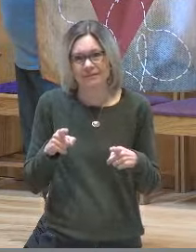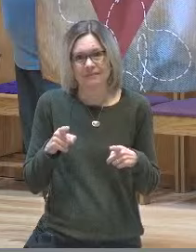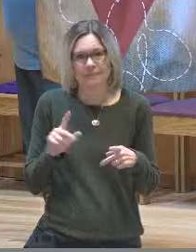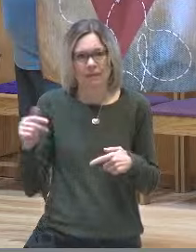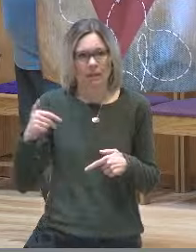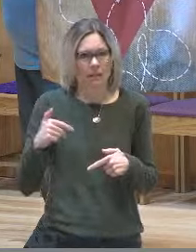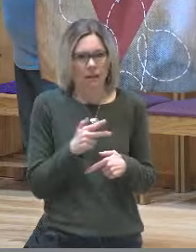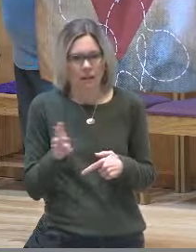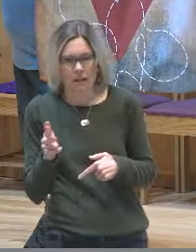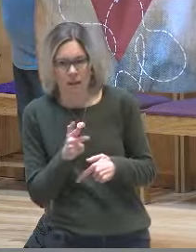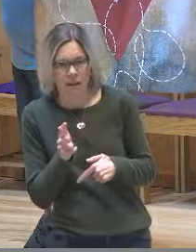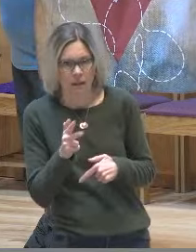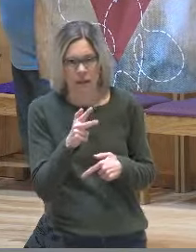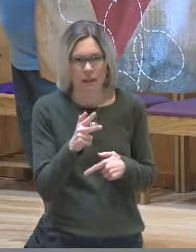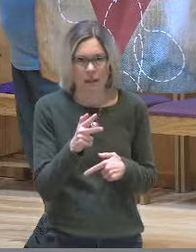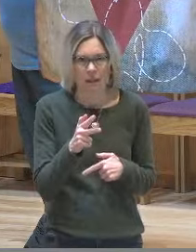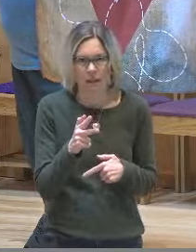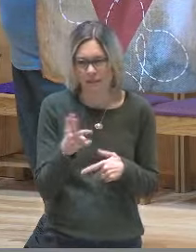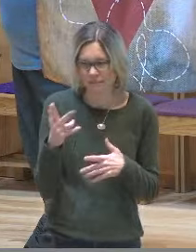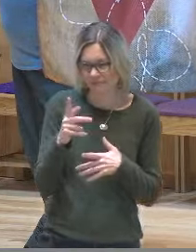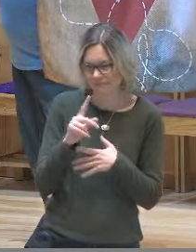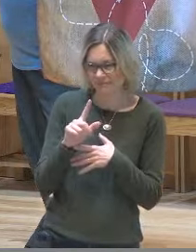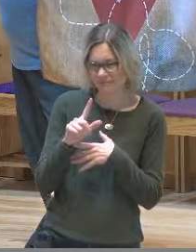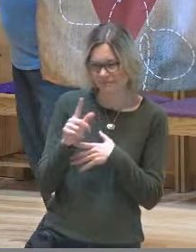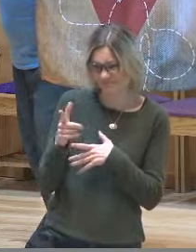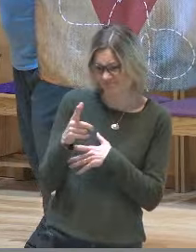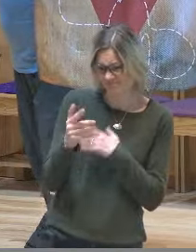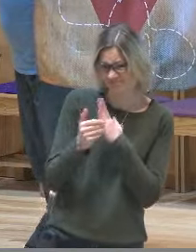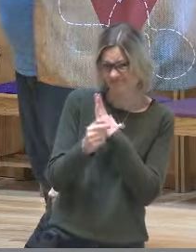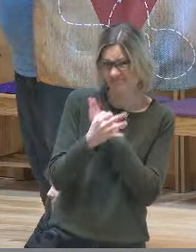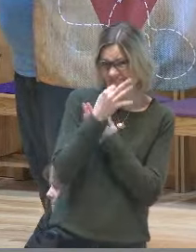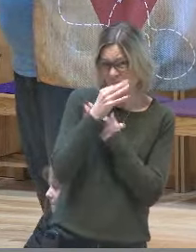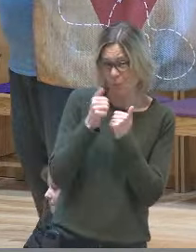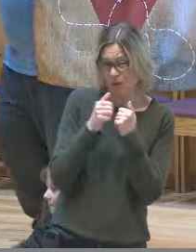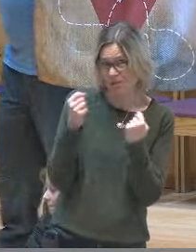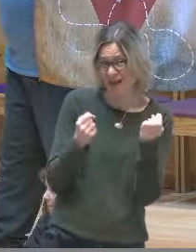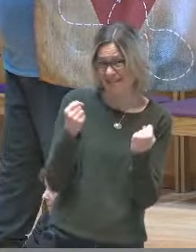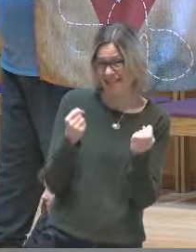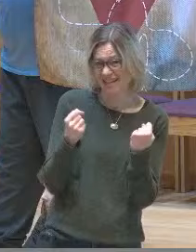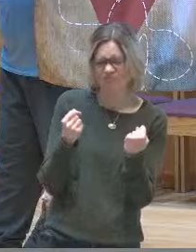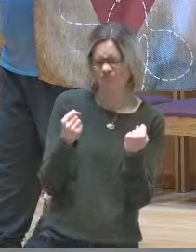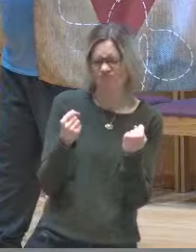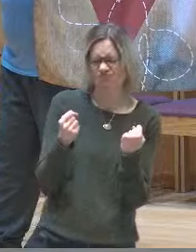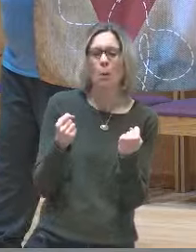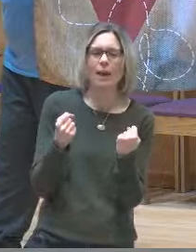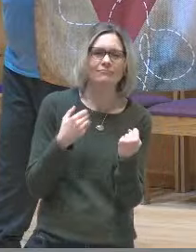and... Right? You haven't had a lot of practice driving, right? Okay, so maybe give my keys back.